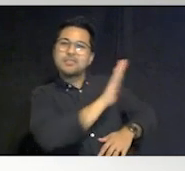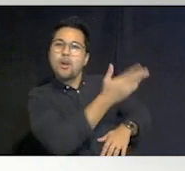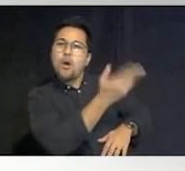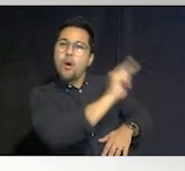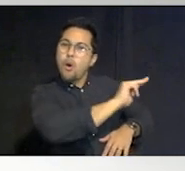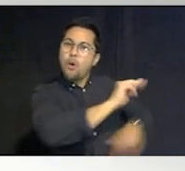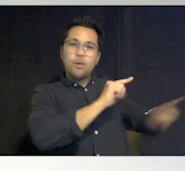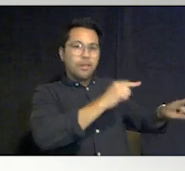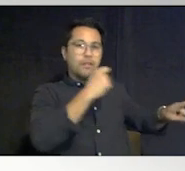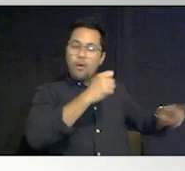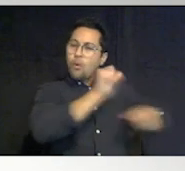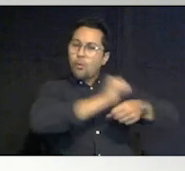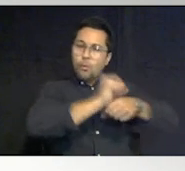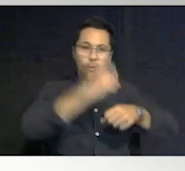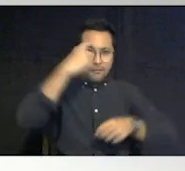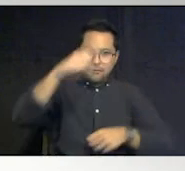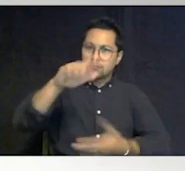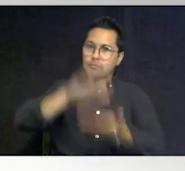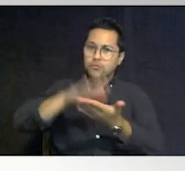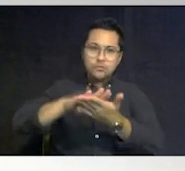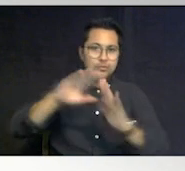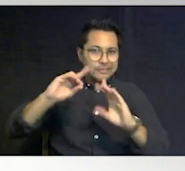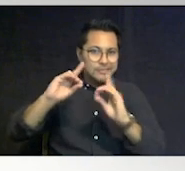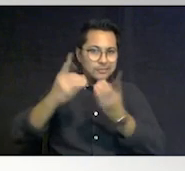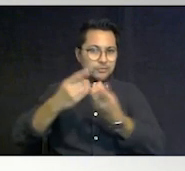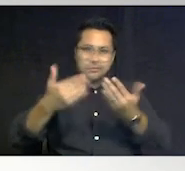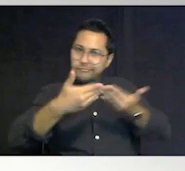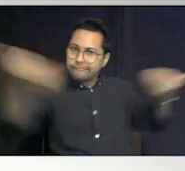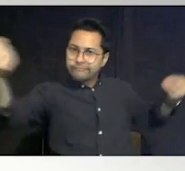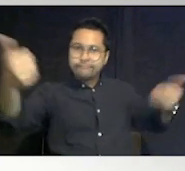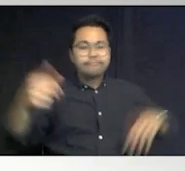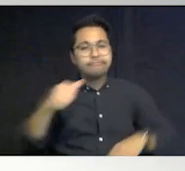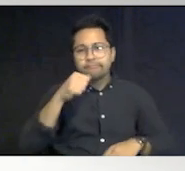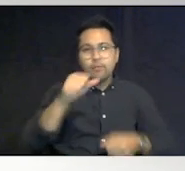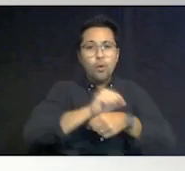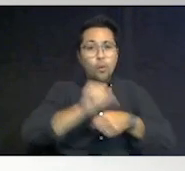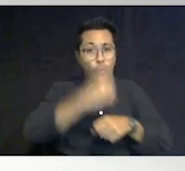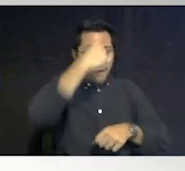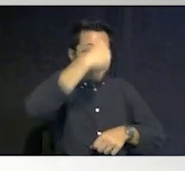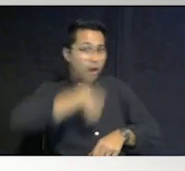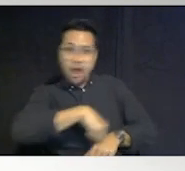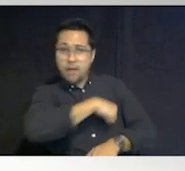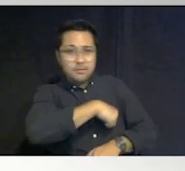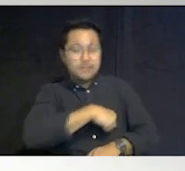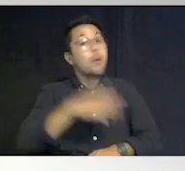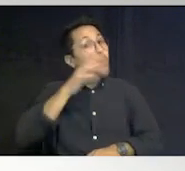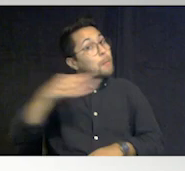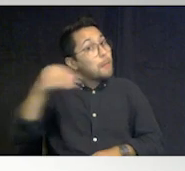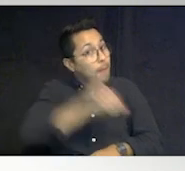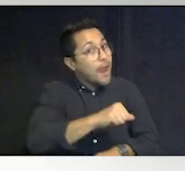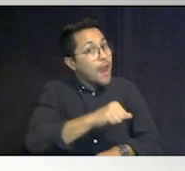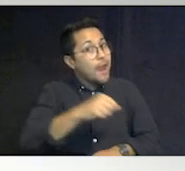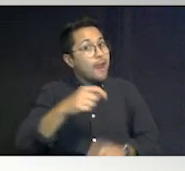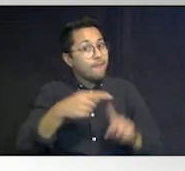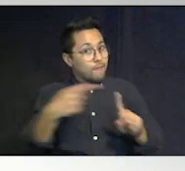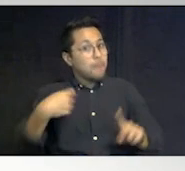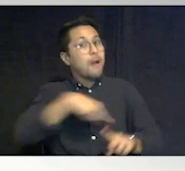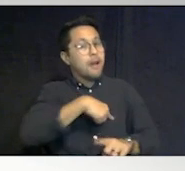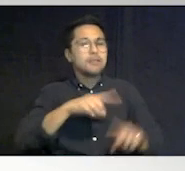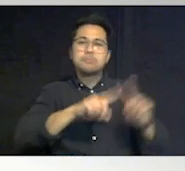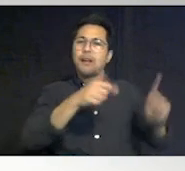work for the school district. They aren't employed by us. They will be paid by us, but again, they're a neutral third